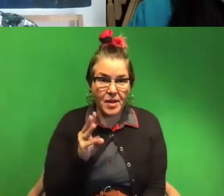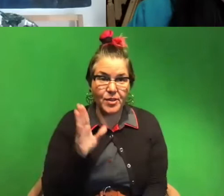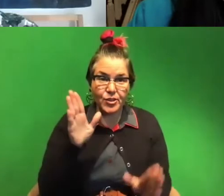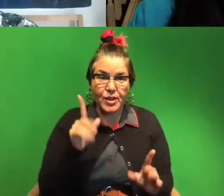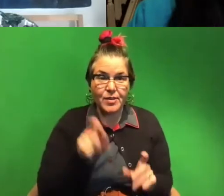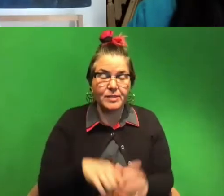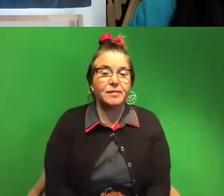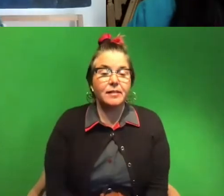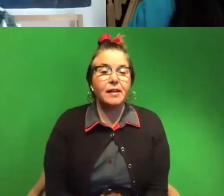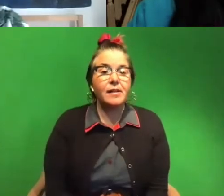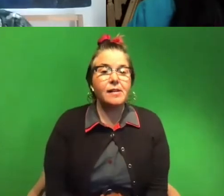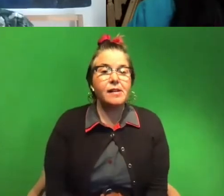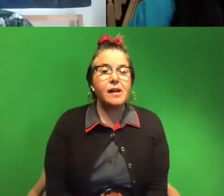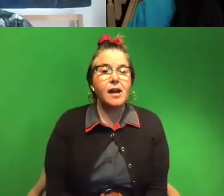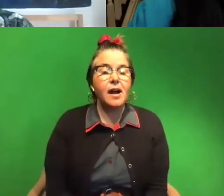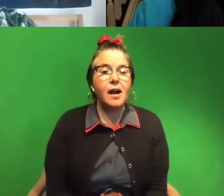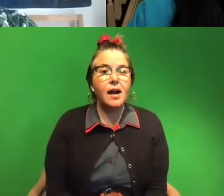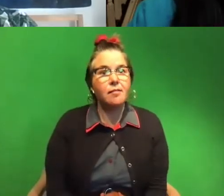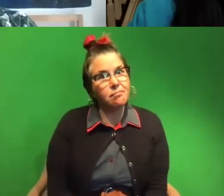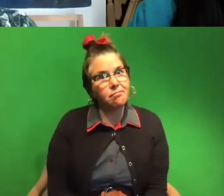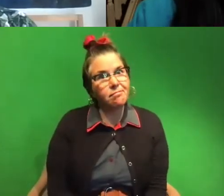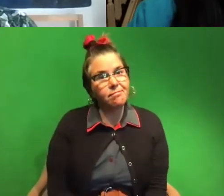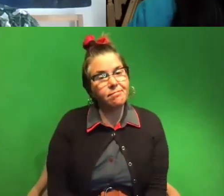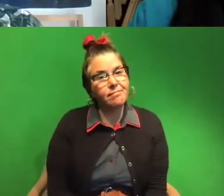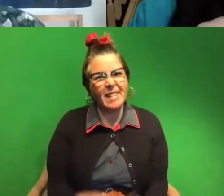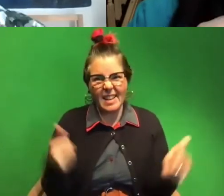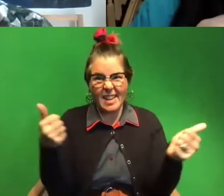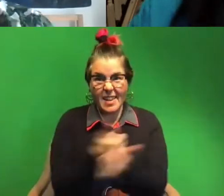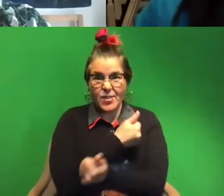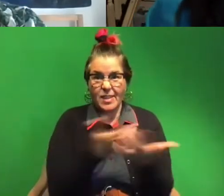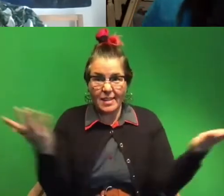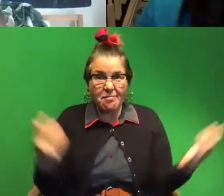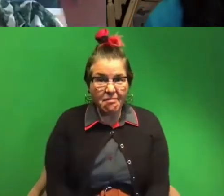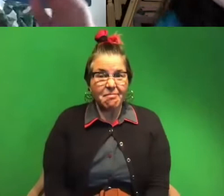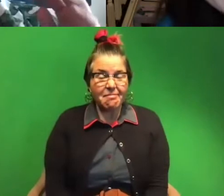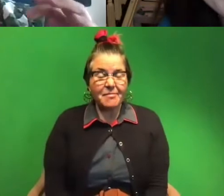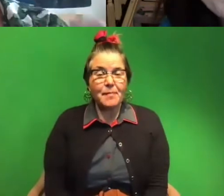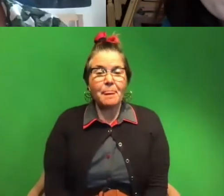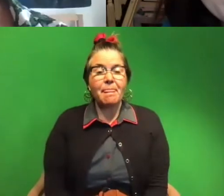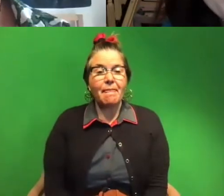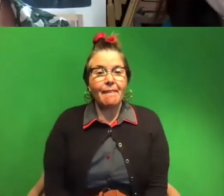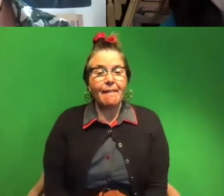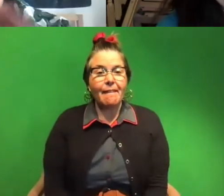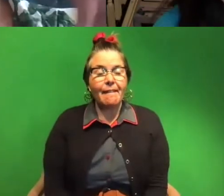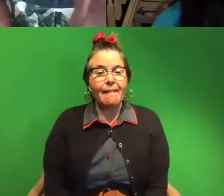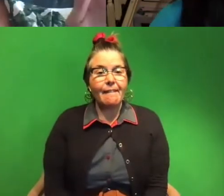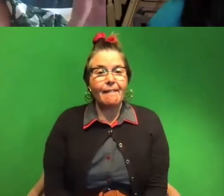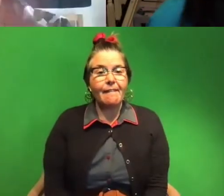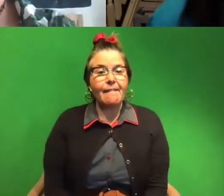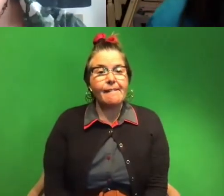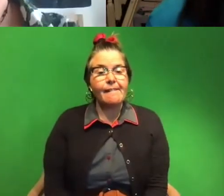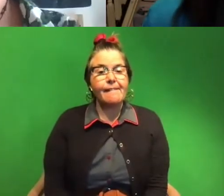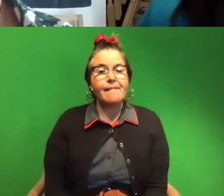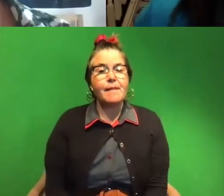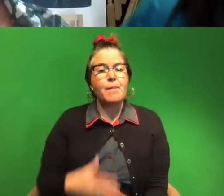question. Um, Um, Everything. I so as like one of my